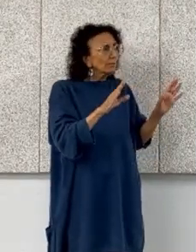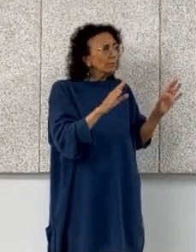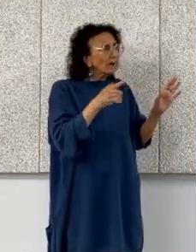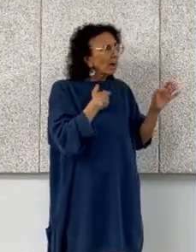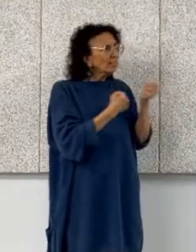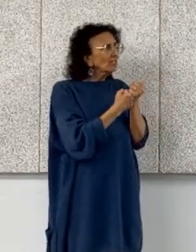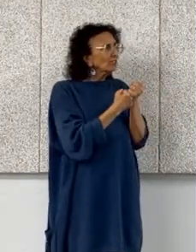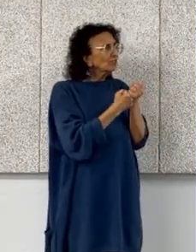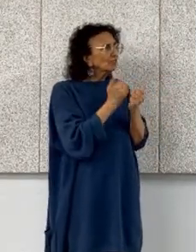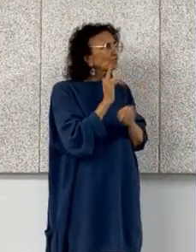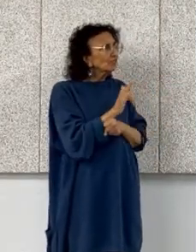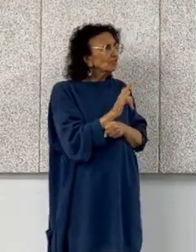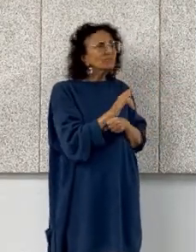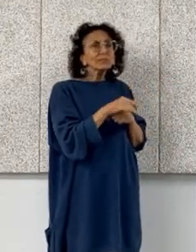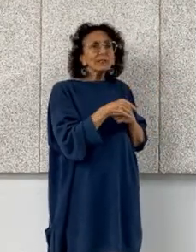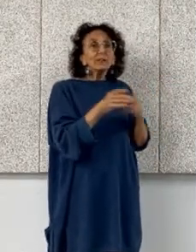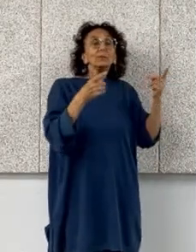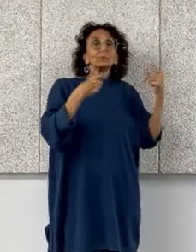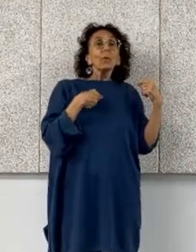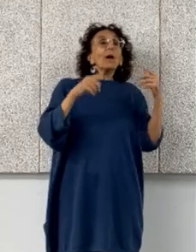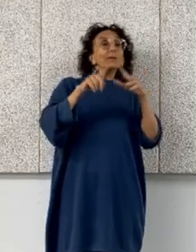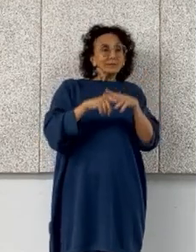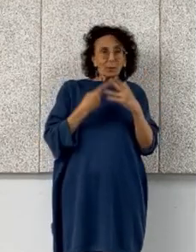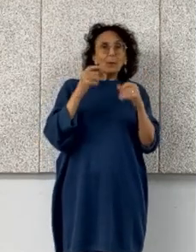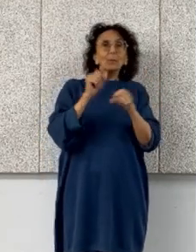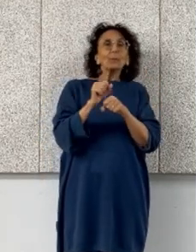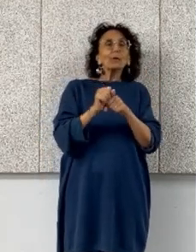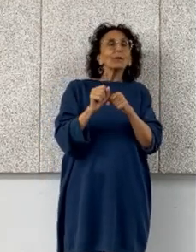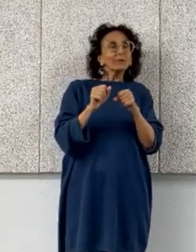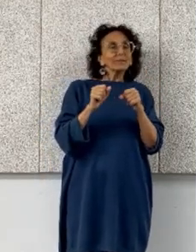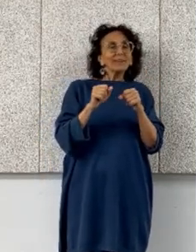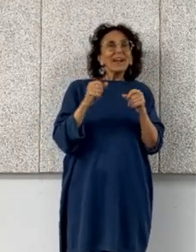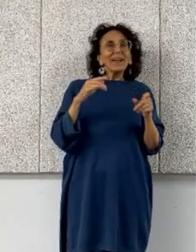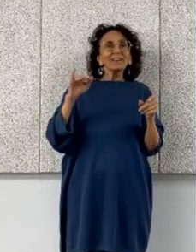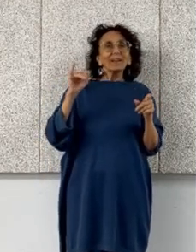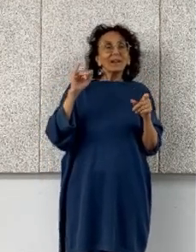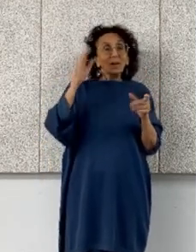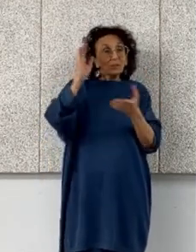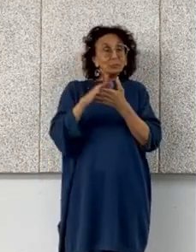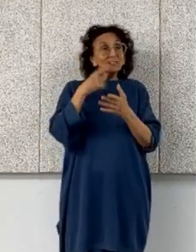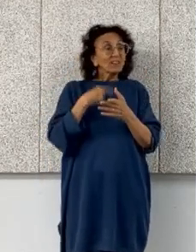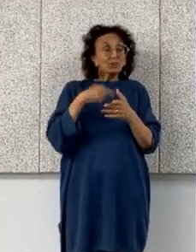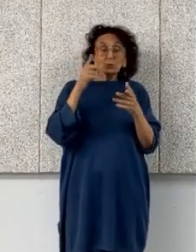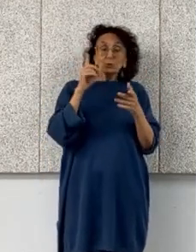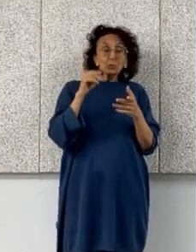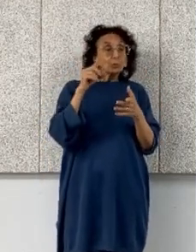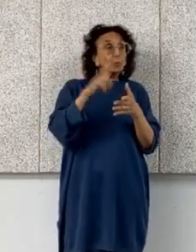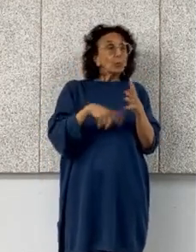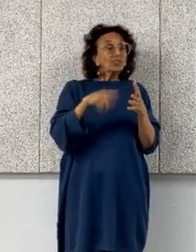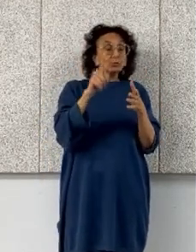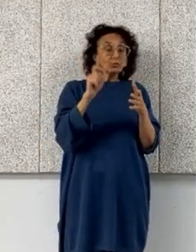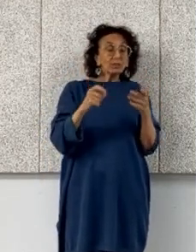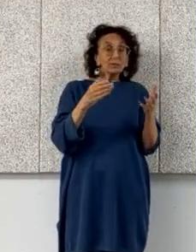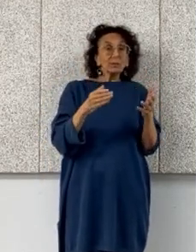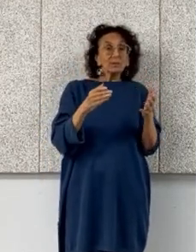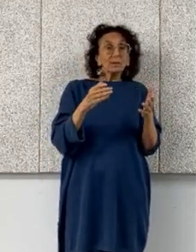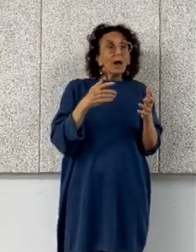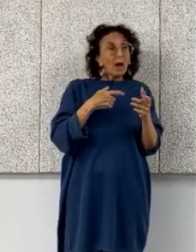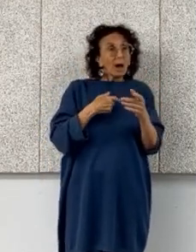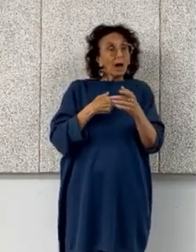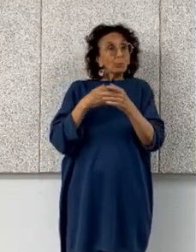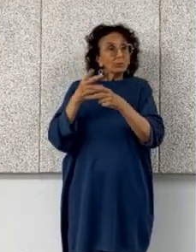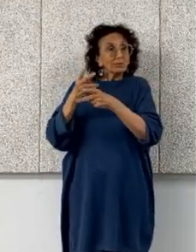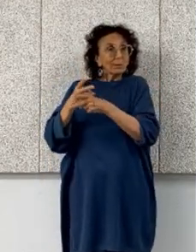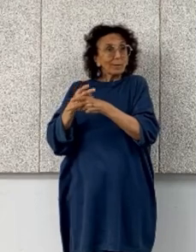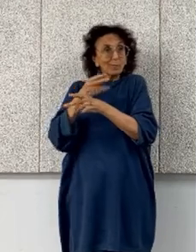you. Mm. And then when I started the job, he sort of said, okay, do what you need to do, I'm handling home life, yeah,